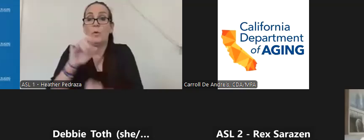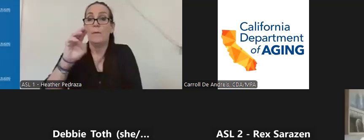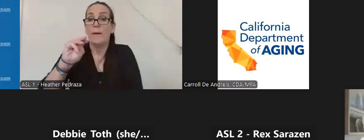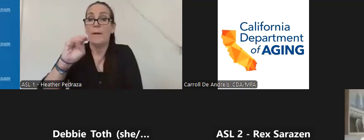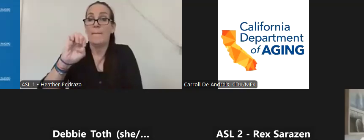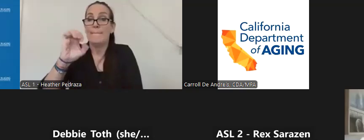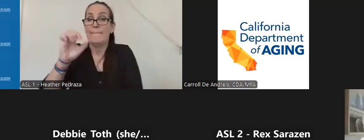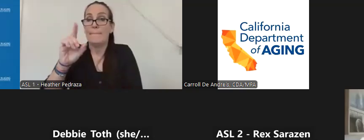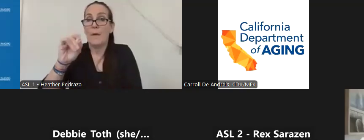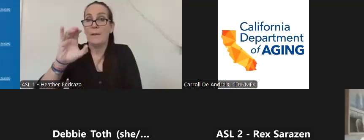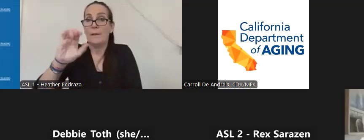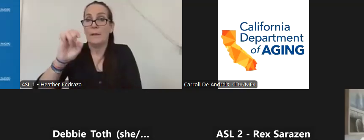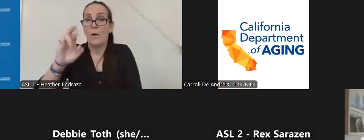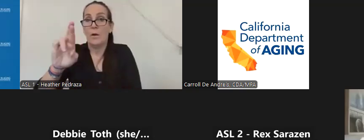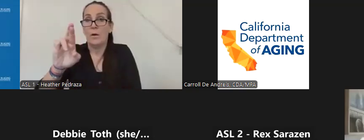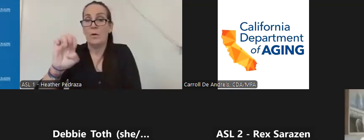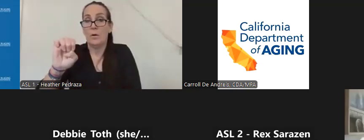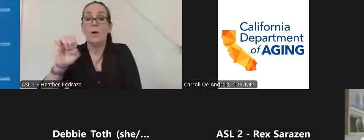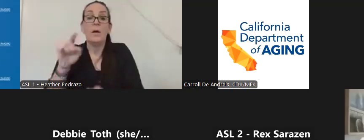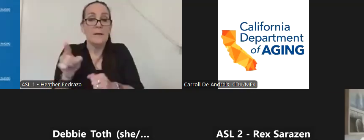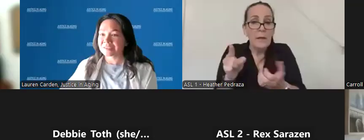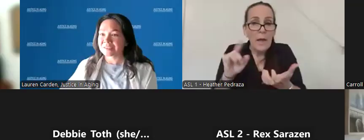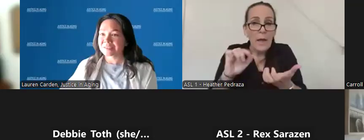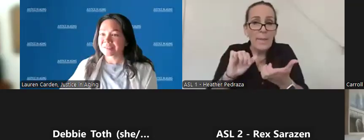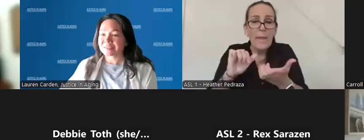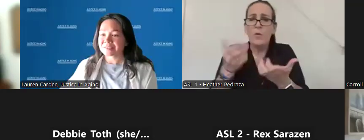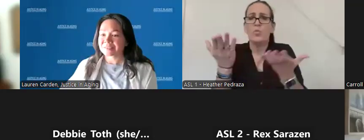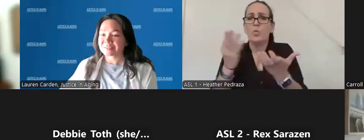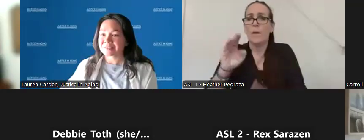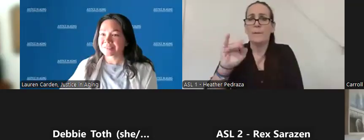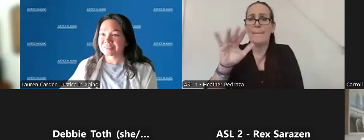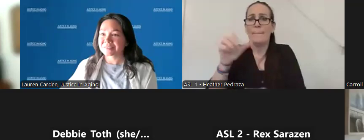for community health workers for housing navigation?